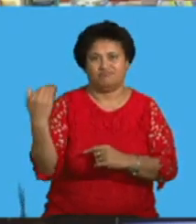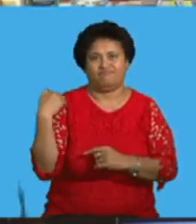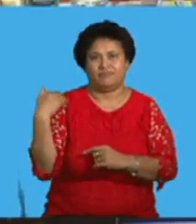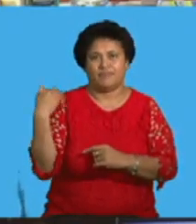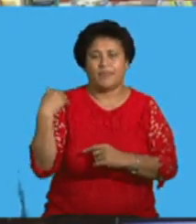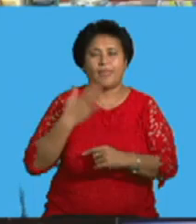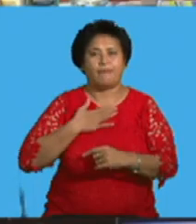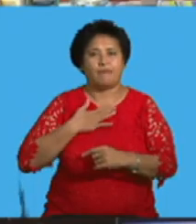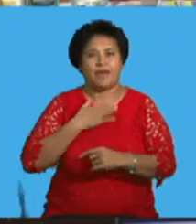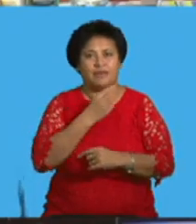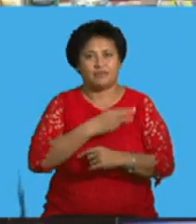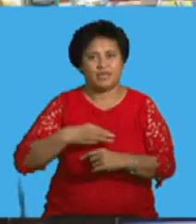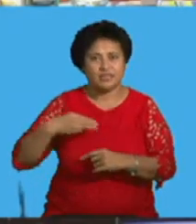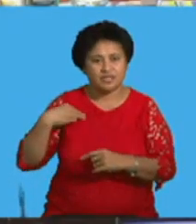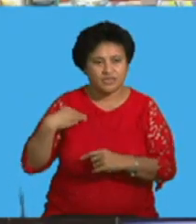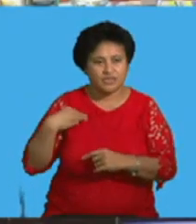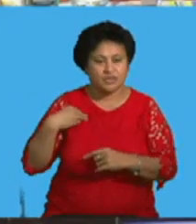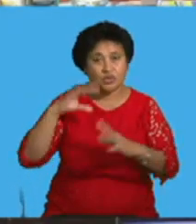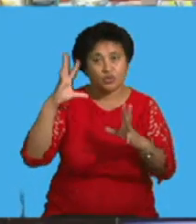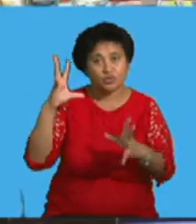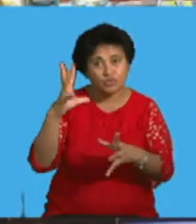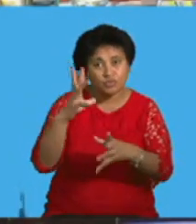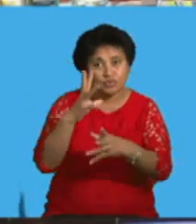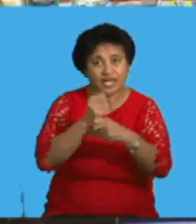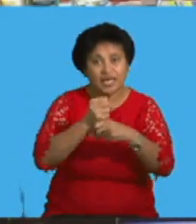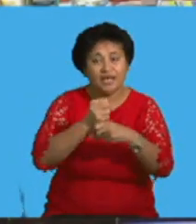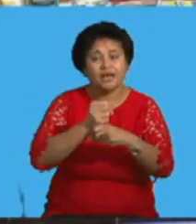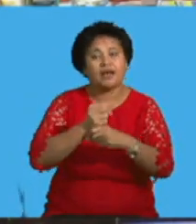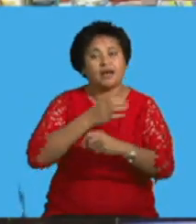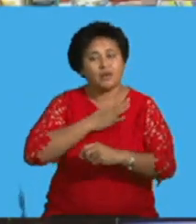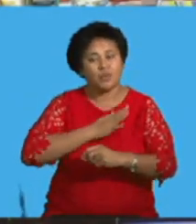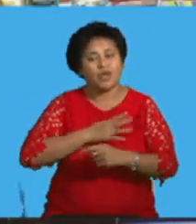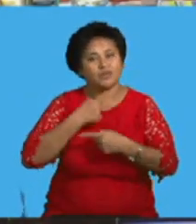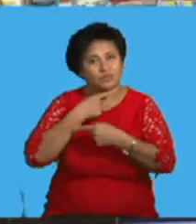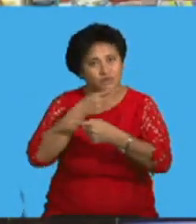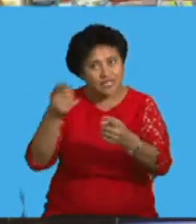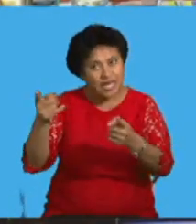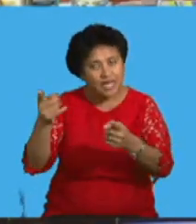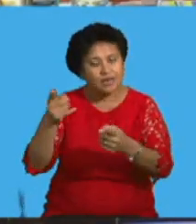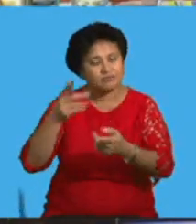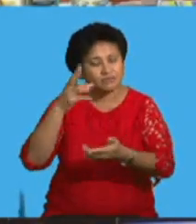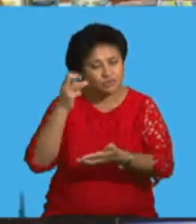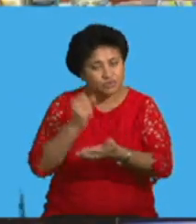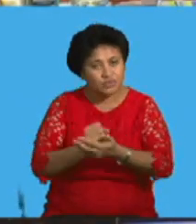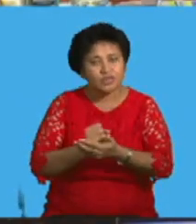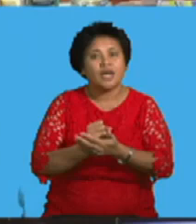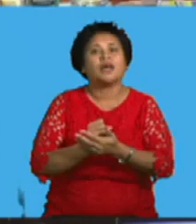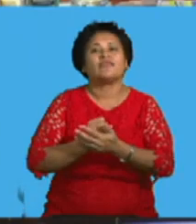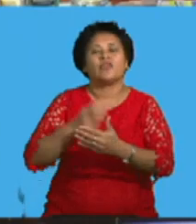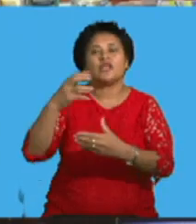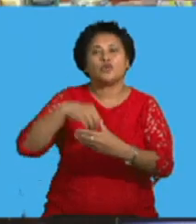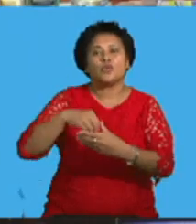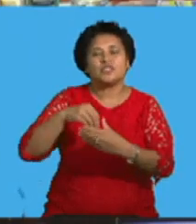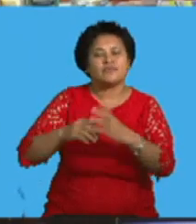Honorable Speaker, I wish to reiterate the Fijian government's commitment to the inclusive development of our